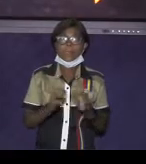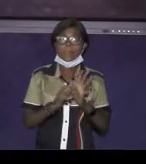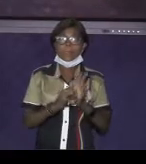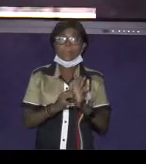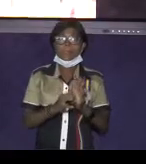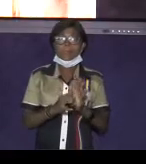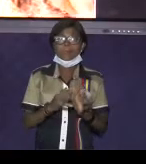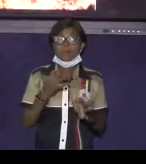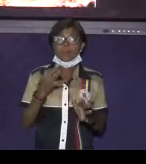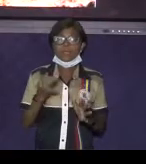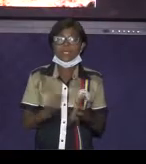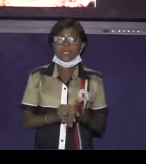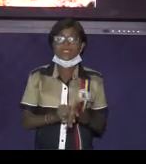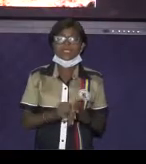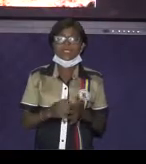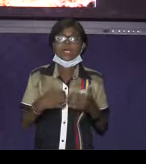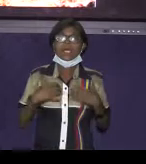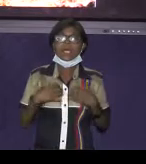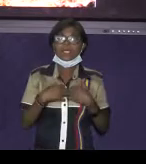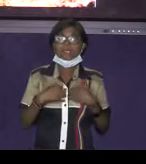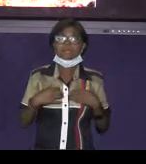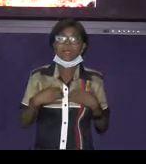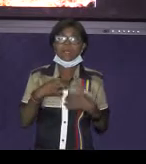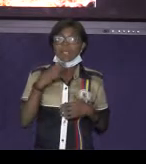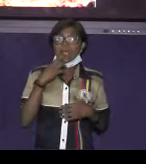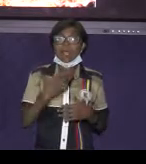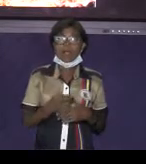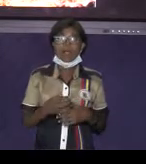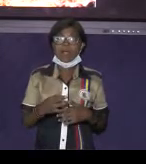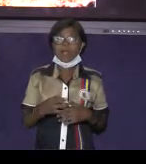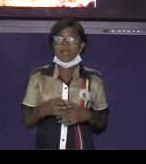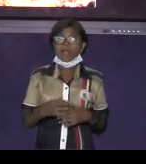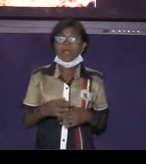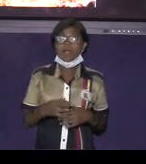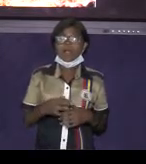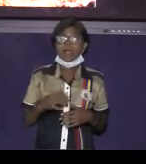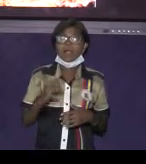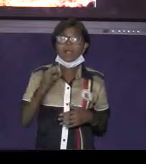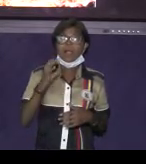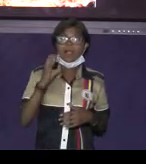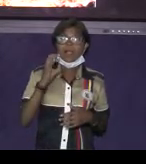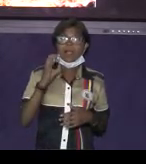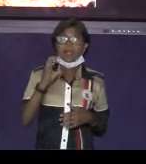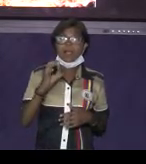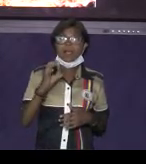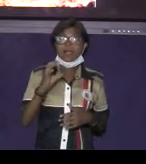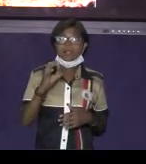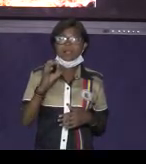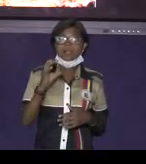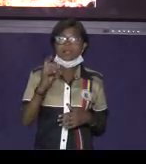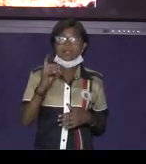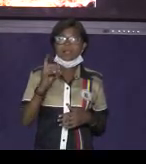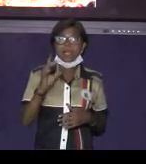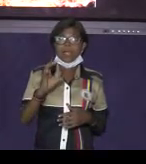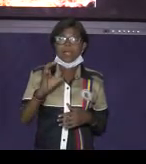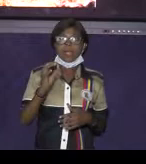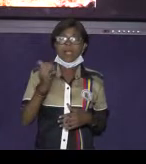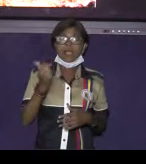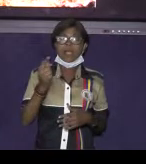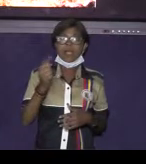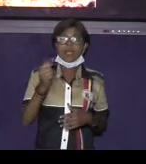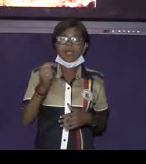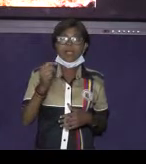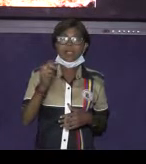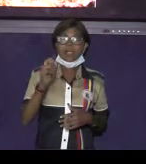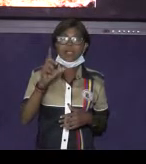of animals found in savanna, we have cattle. Just like we have that large piece